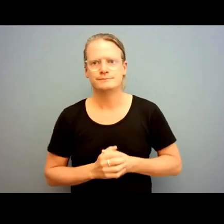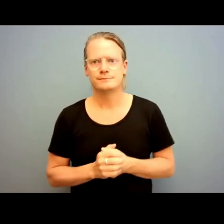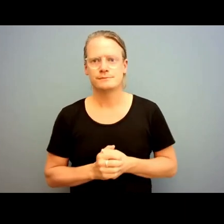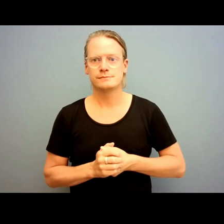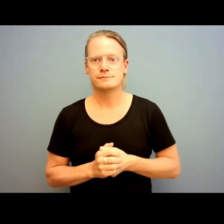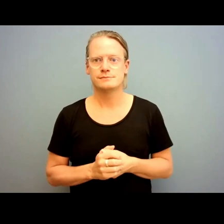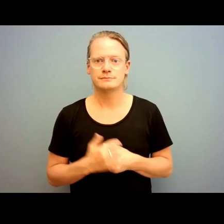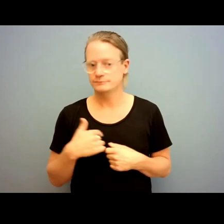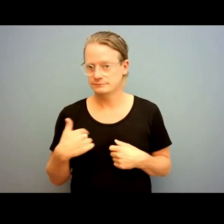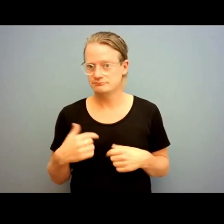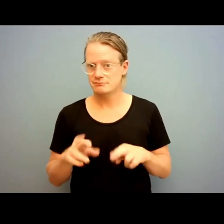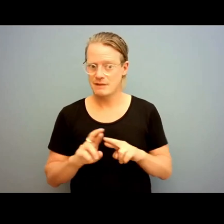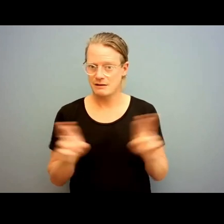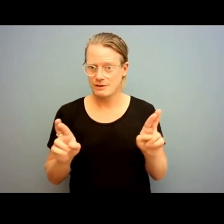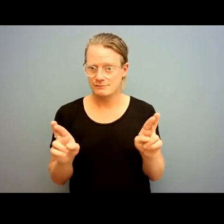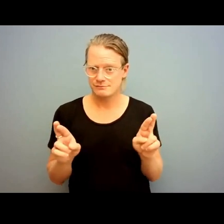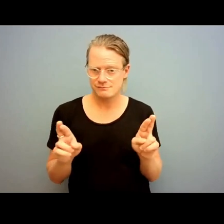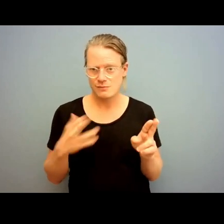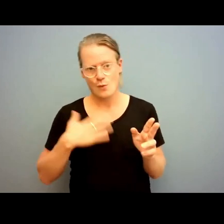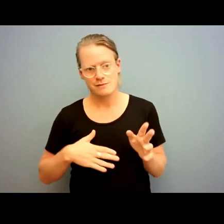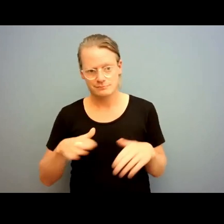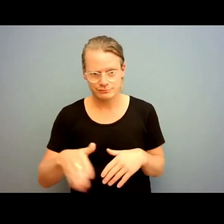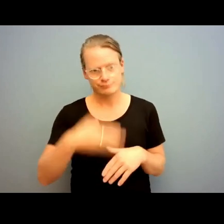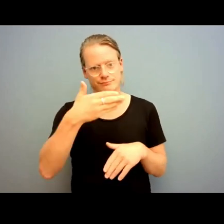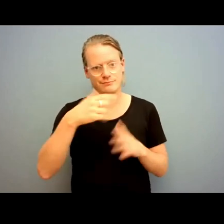the films again, the videos that